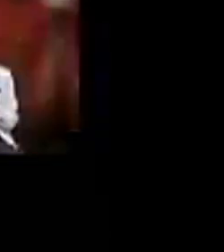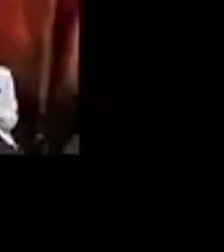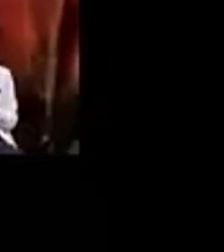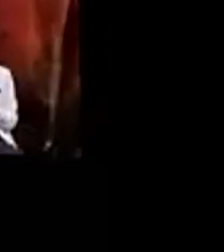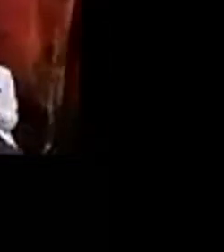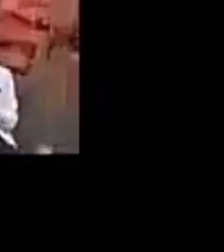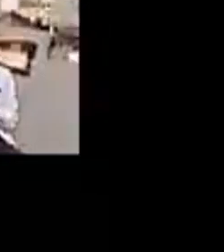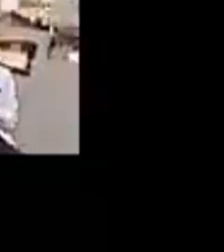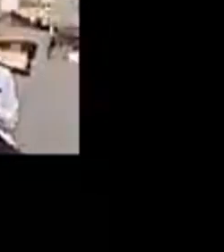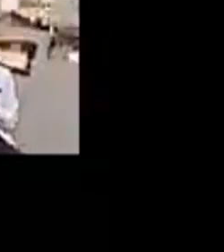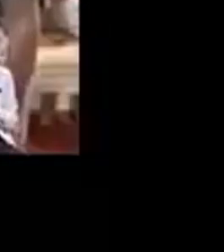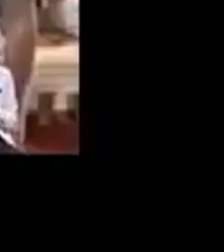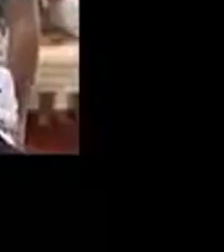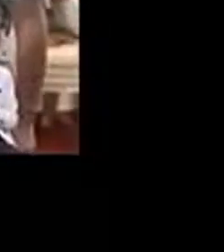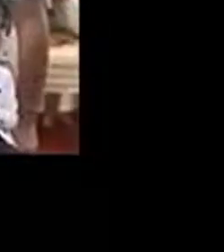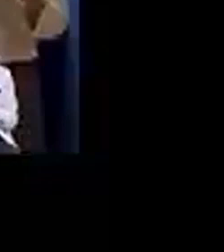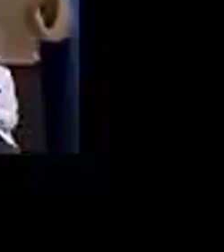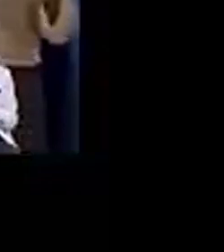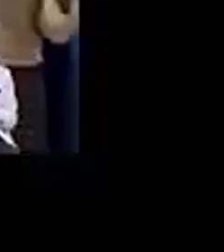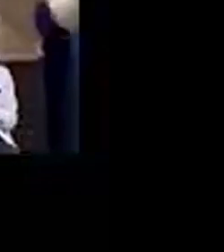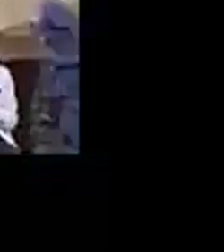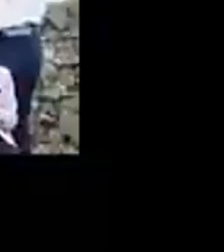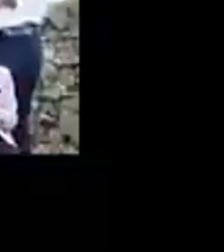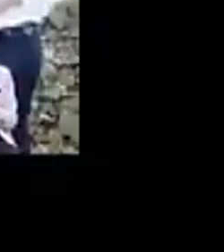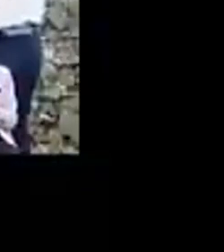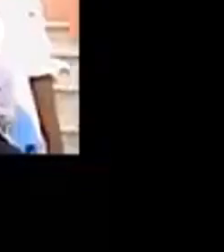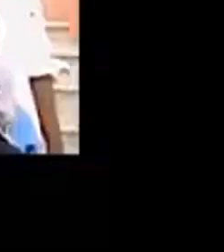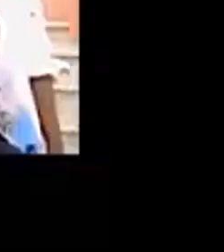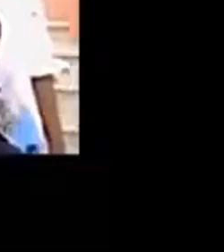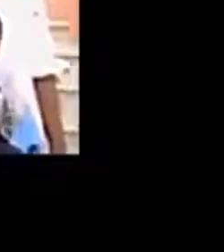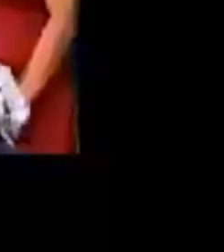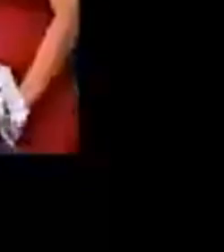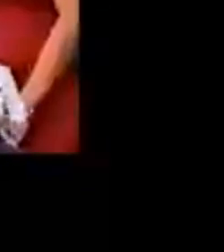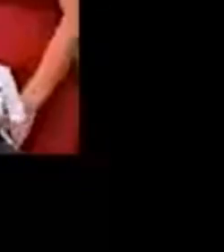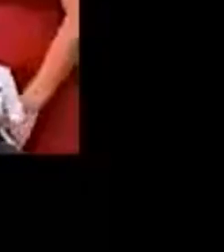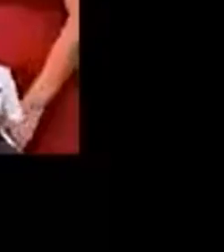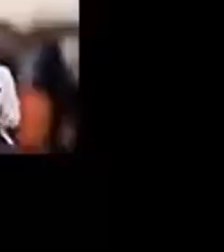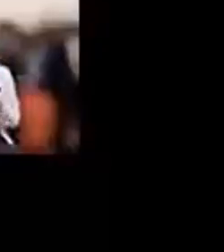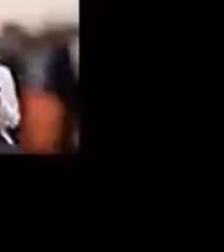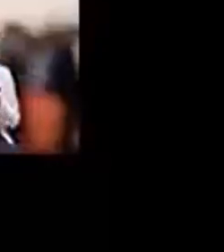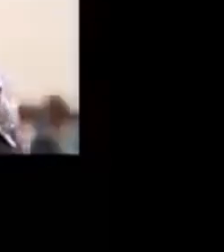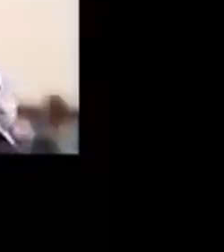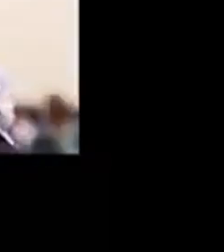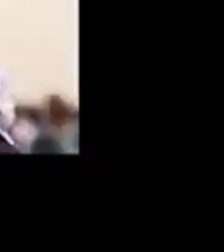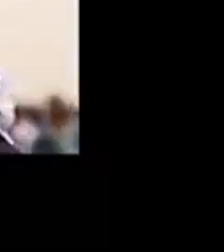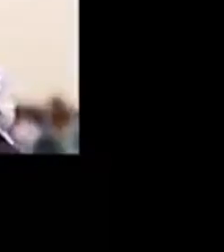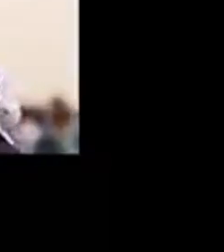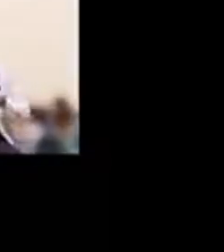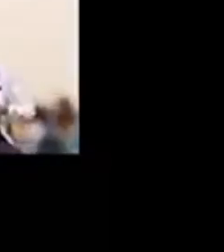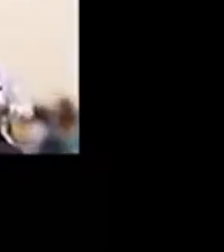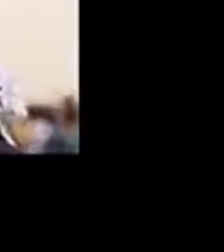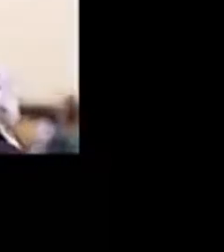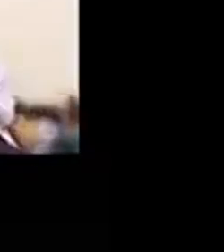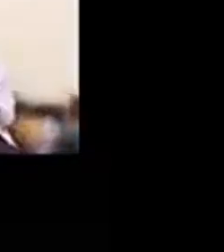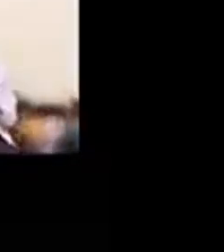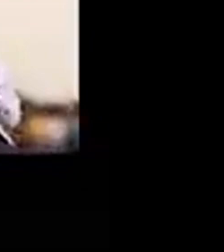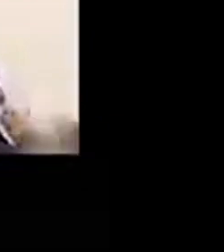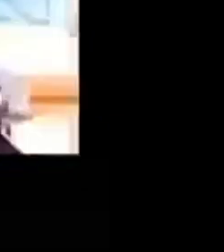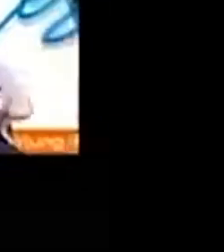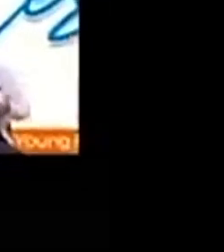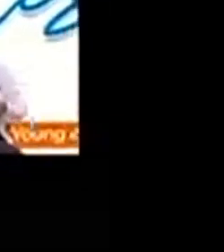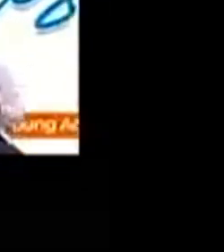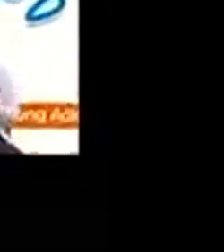The importance of water in our system, so that we're well hydrated. And then